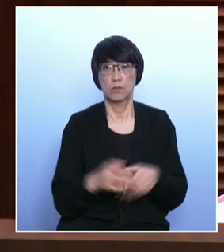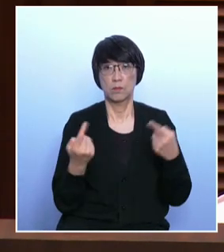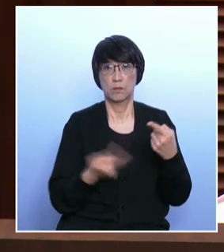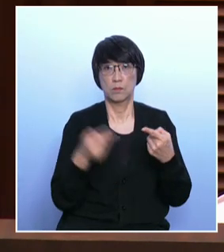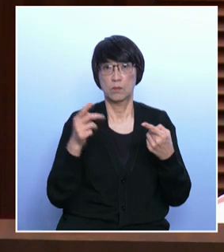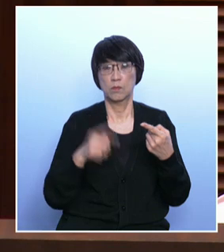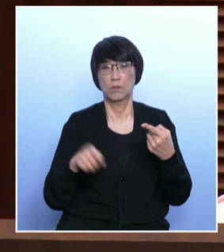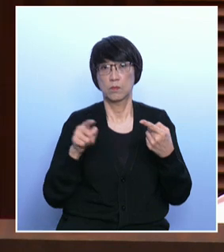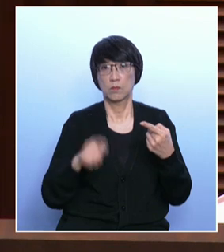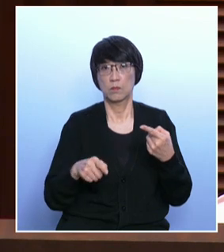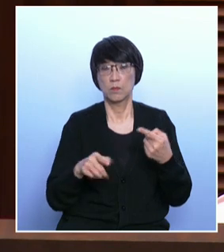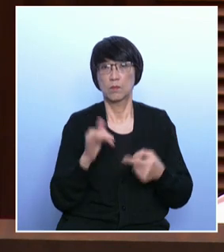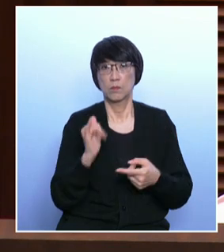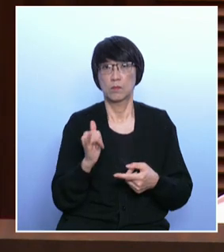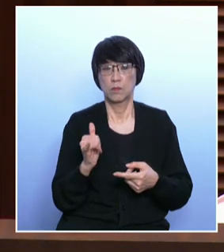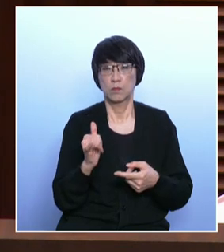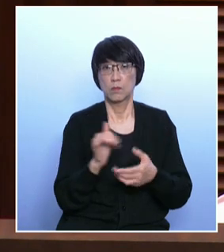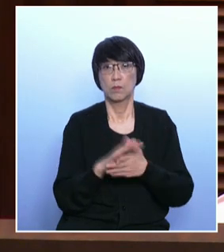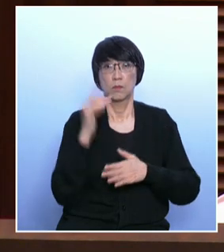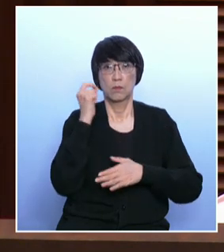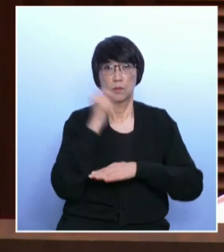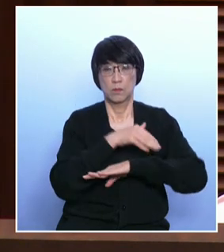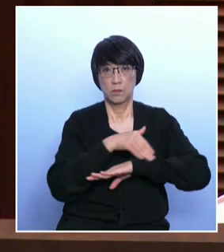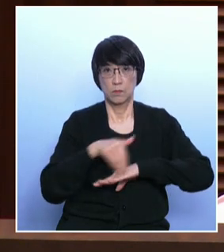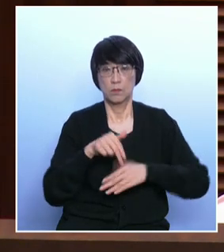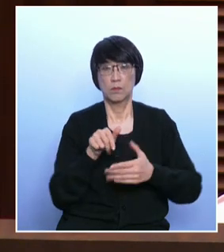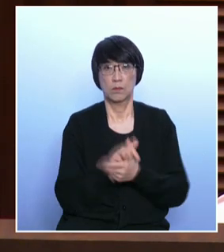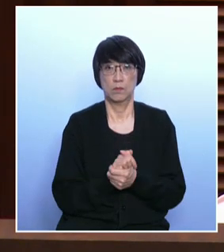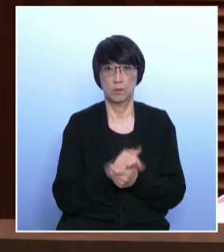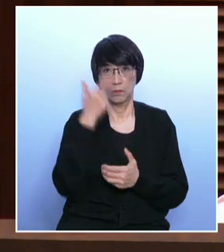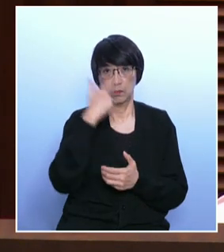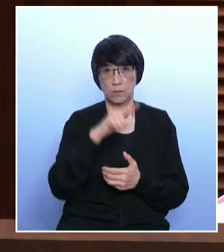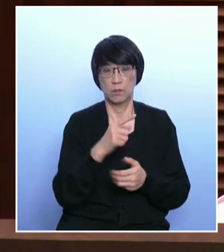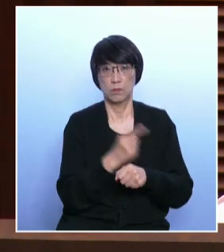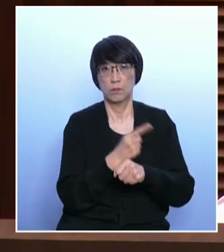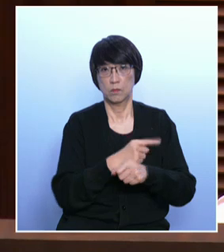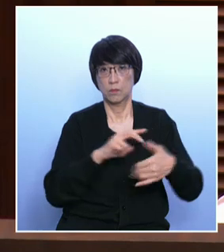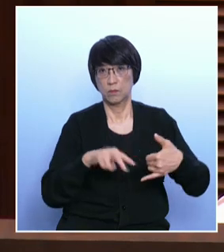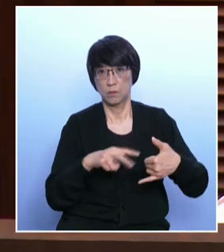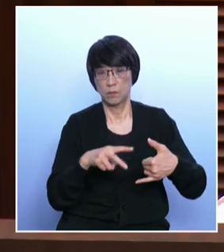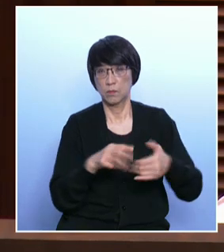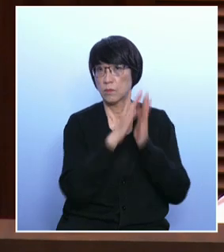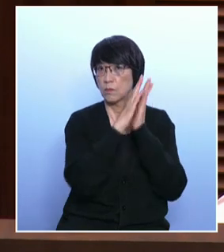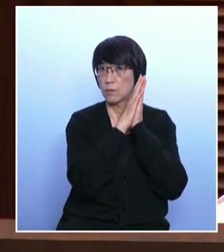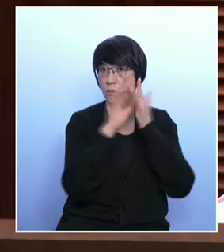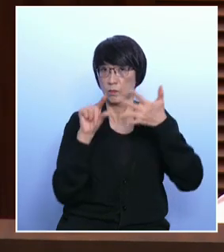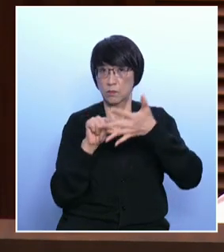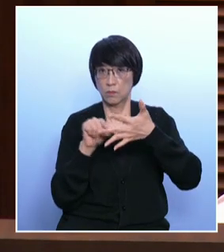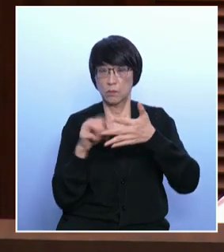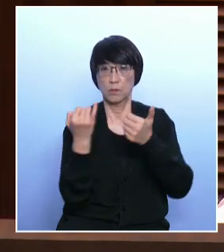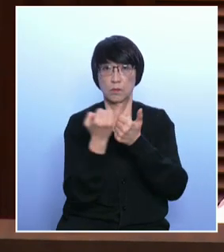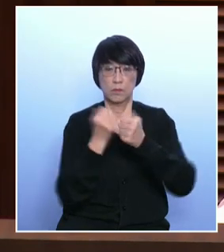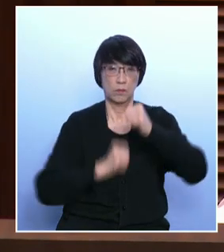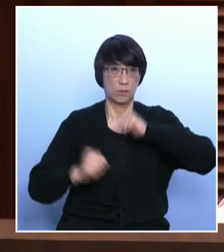2 buildings will be built to provide more space for students. They cover clinical training